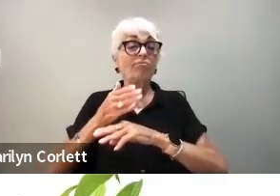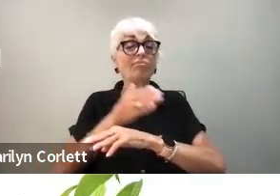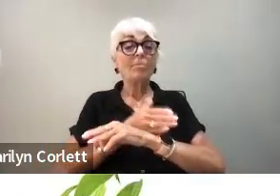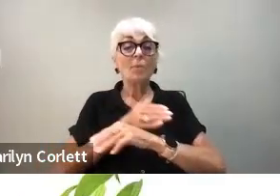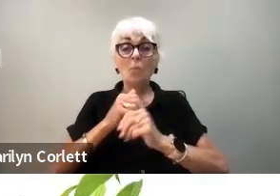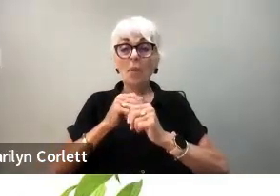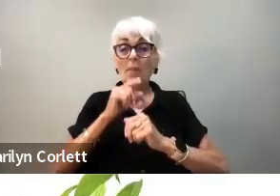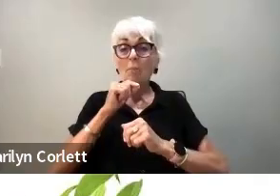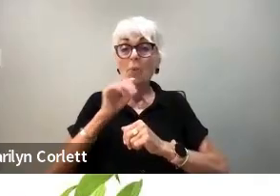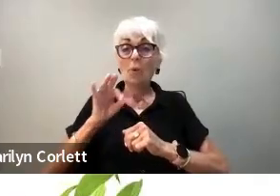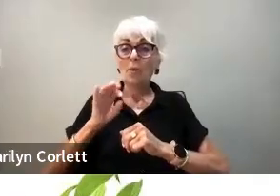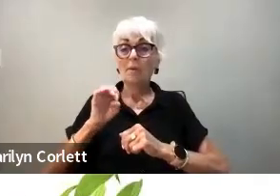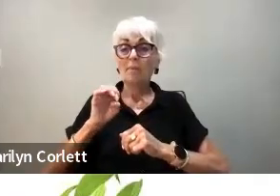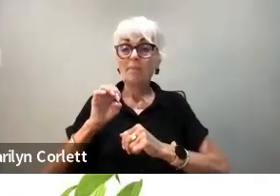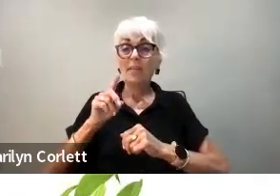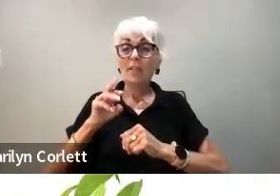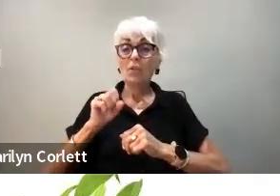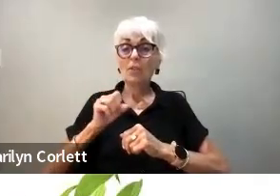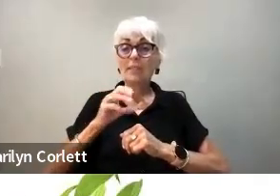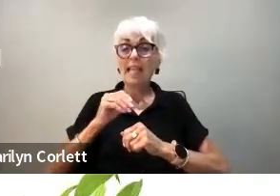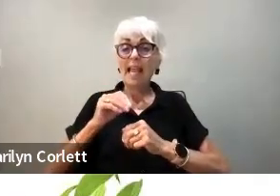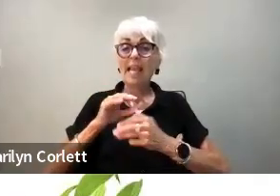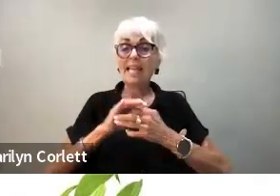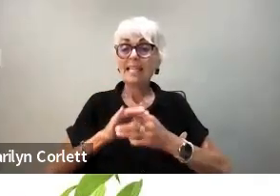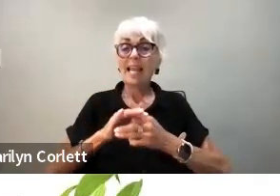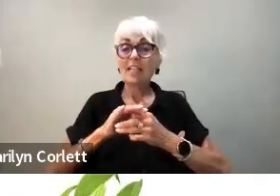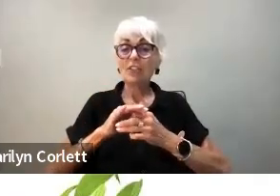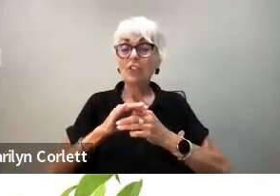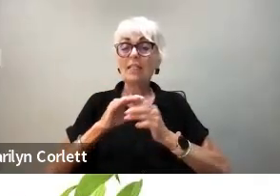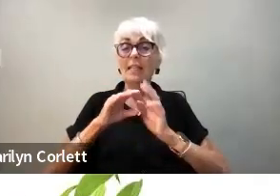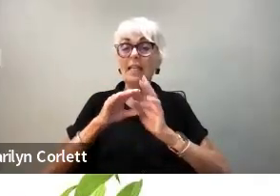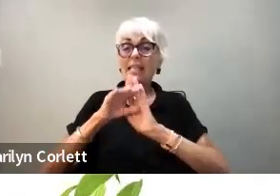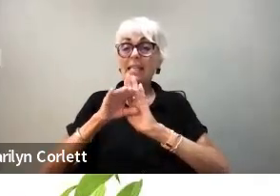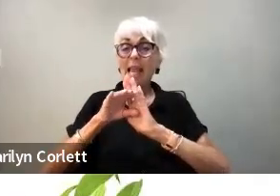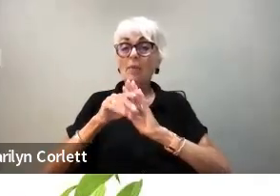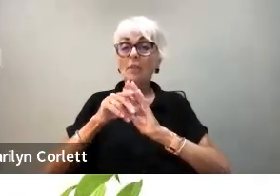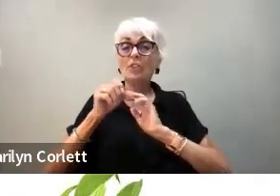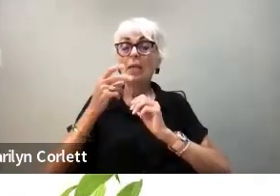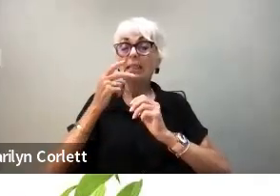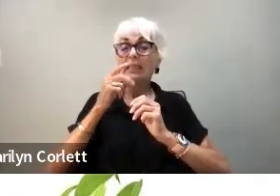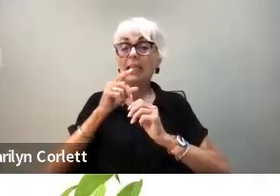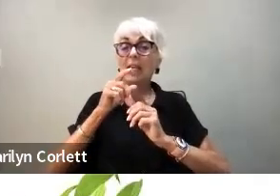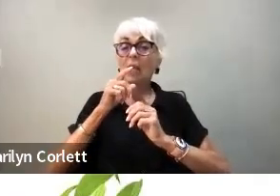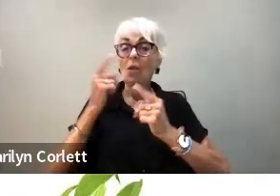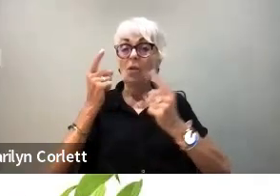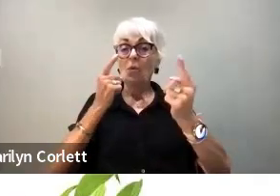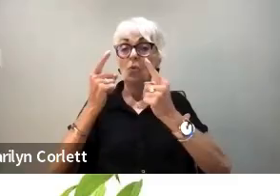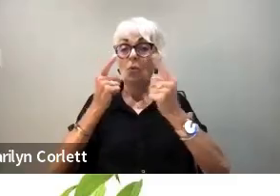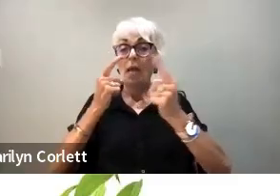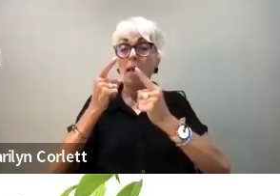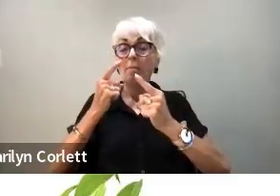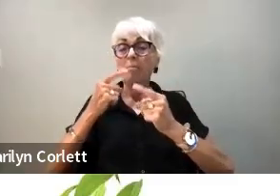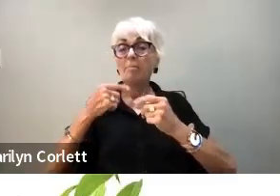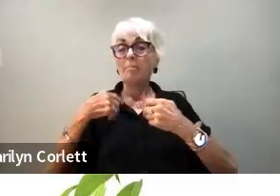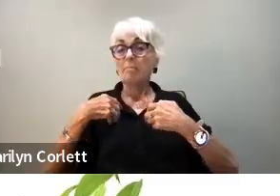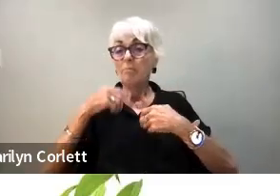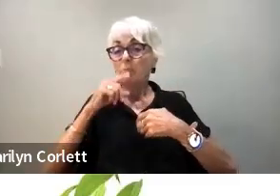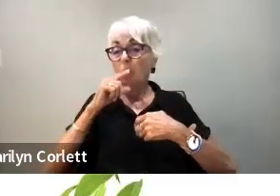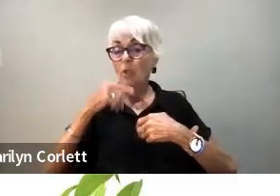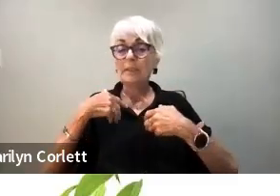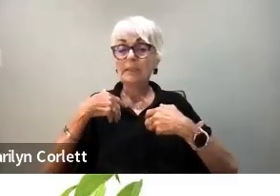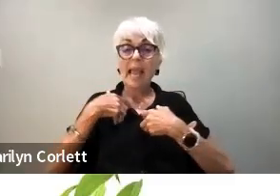and attaching cameras to them so that you are able to see the birds that are coming to your bird feeders or animals coming to your bird